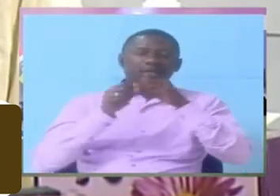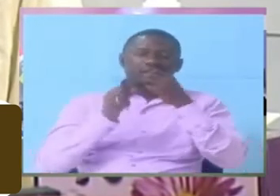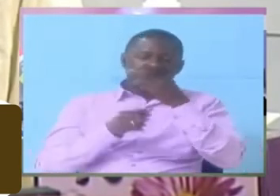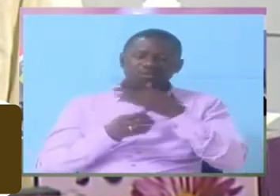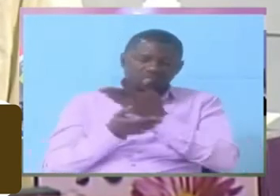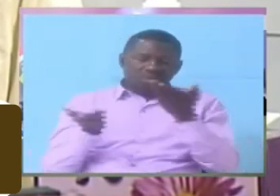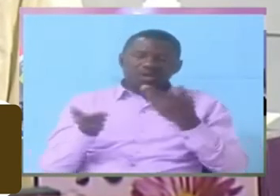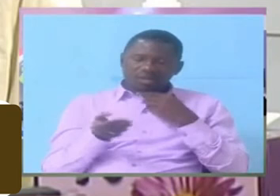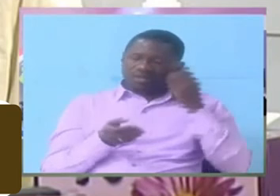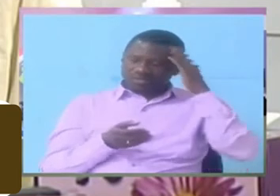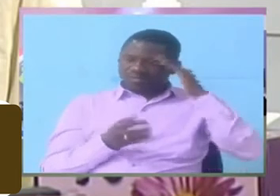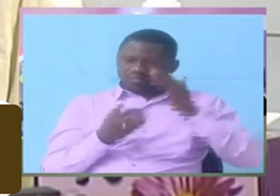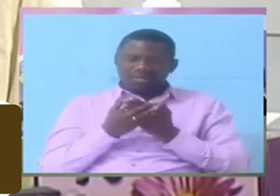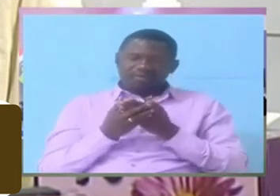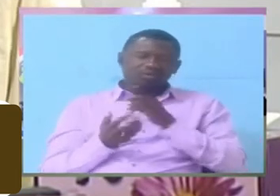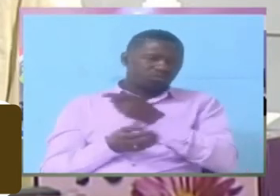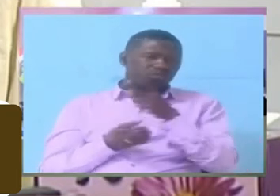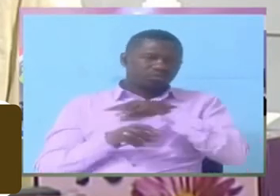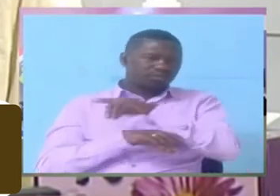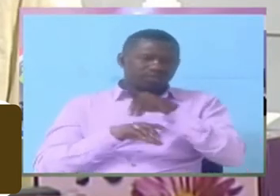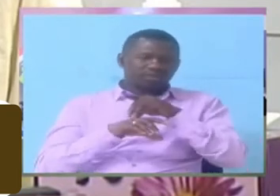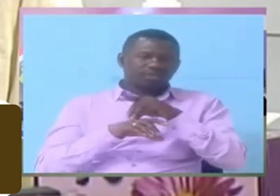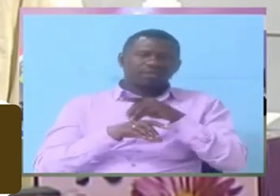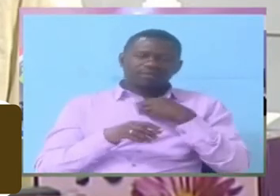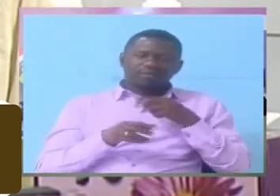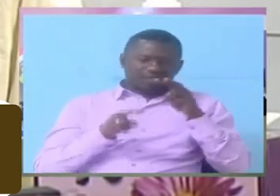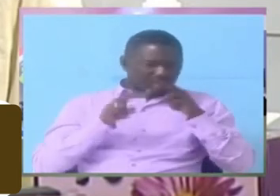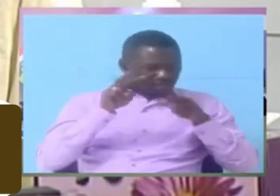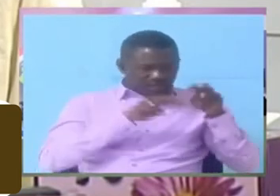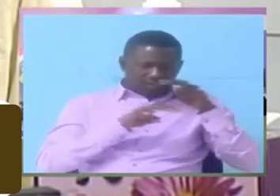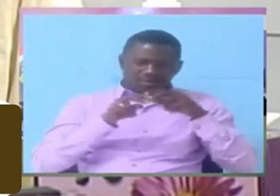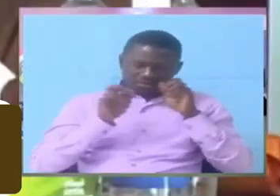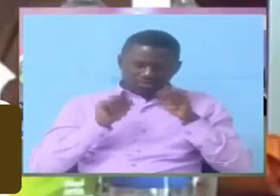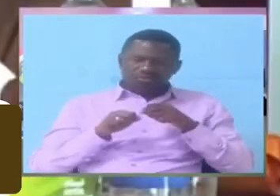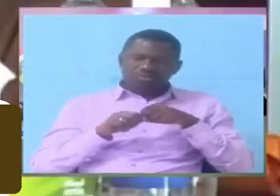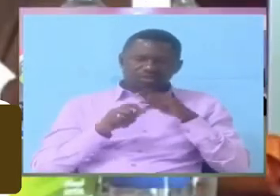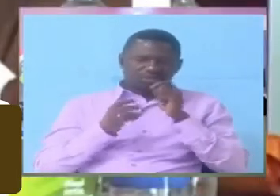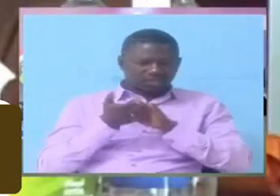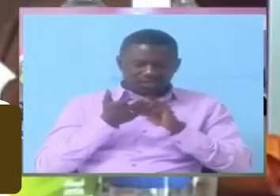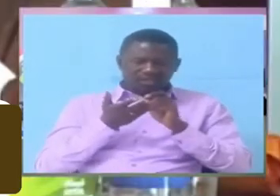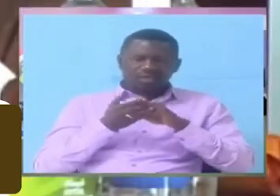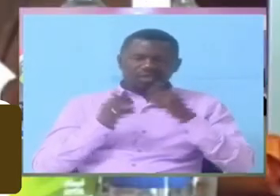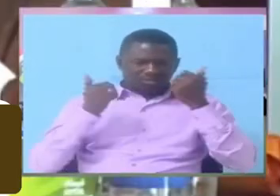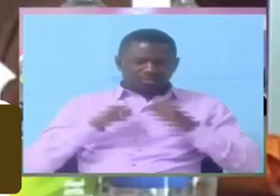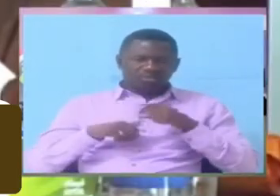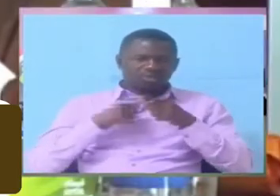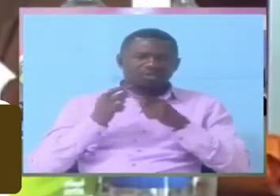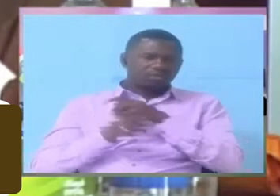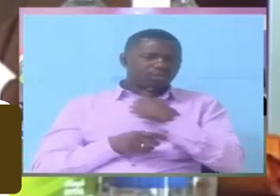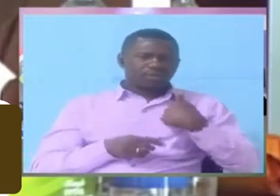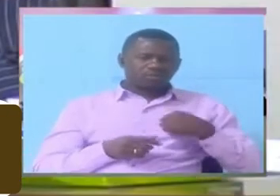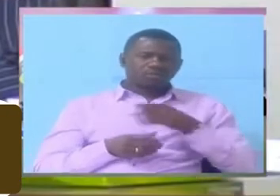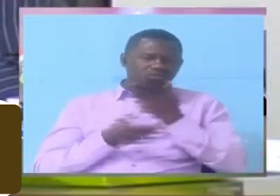fo dalilu ya sabullata la ko to dinkiralu ni ngawlu momo kunyal tatar la safere ni la ko to jele wala ngaw dario lu